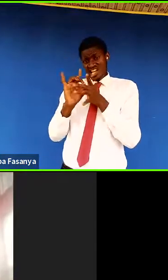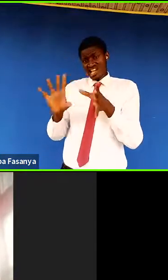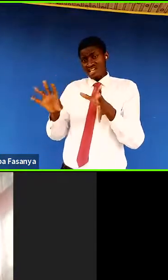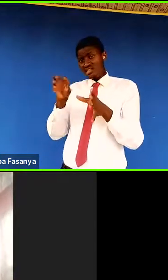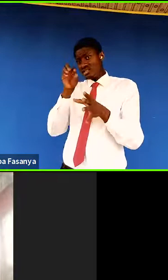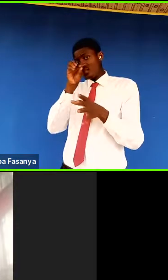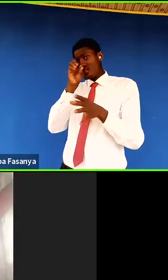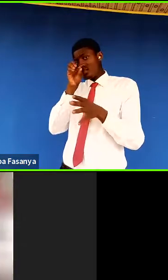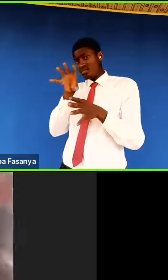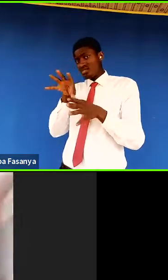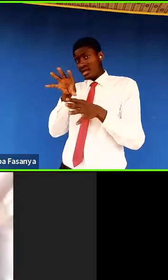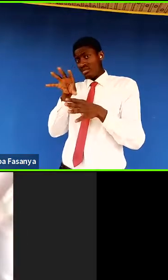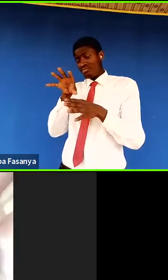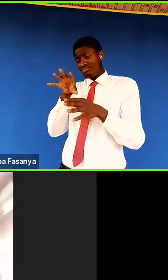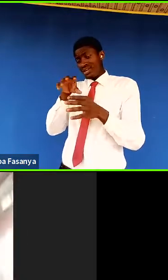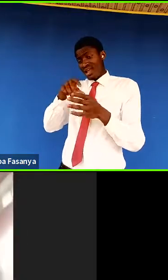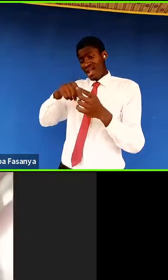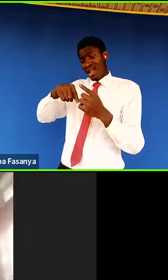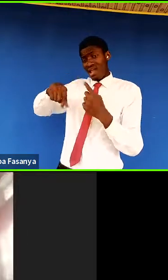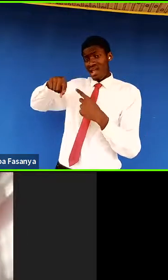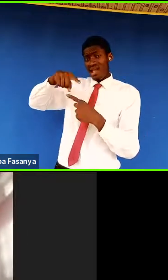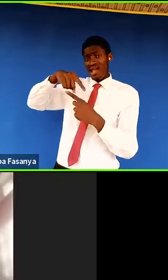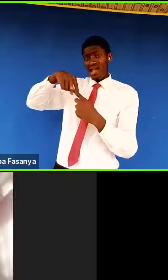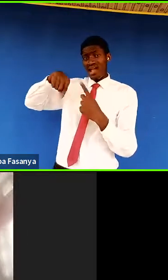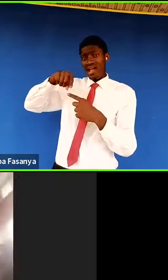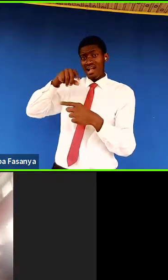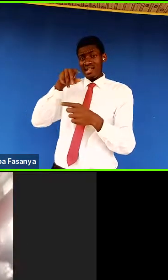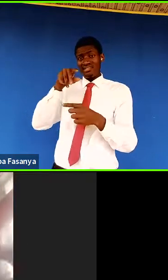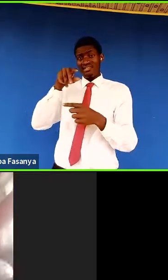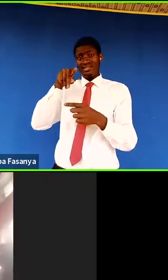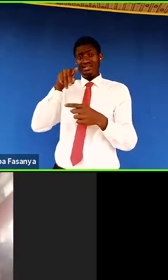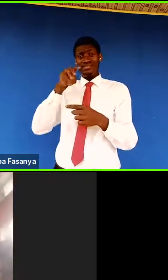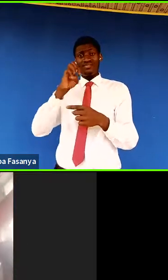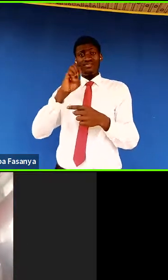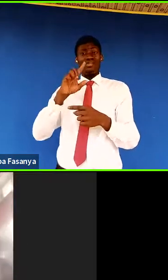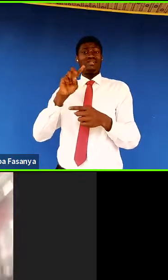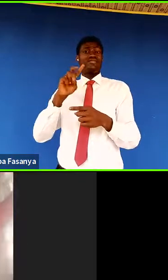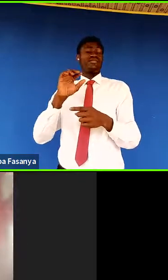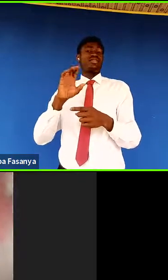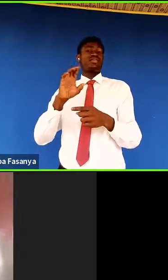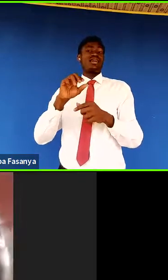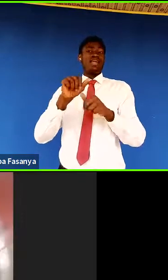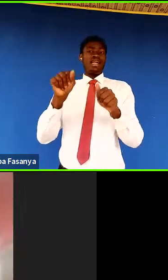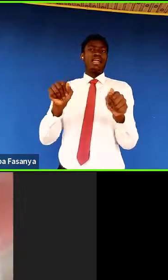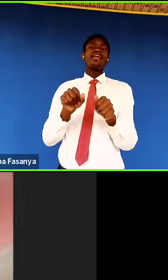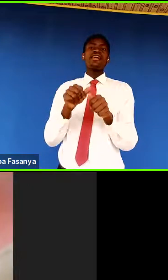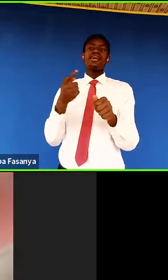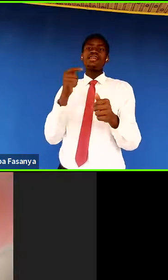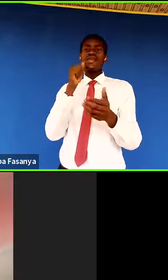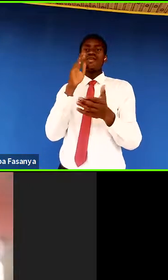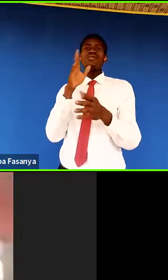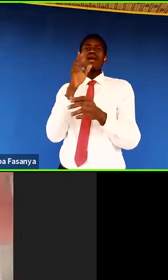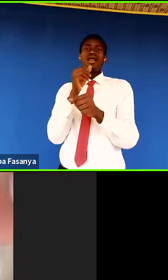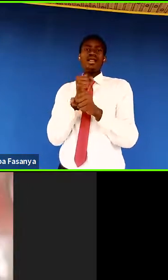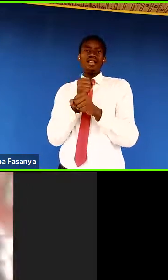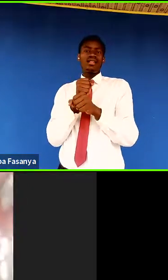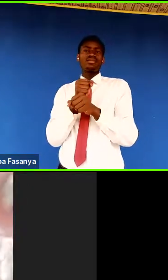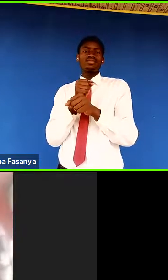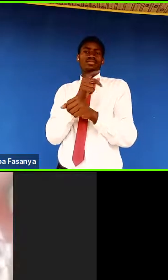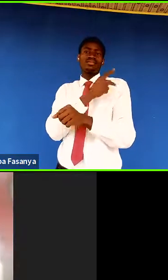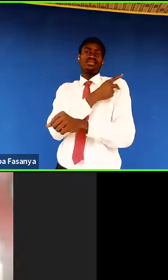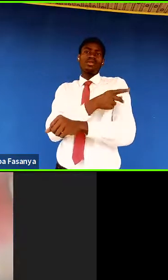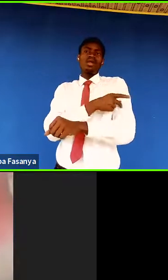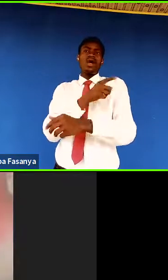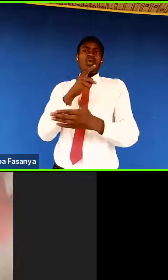around the pelvic area, she got pregnant. So what you need is just a rascally sperm moving and